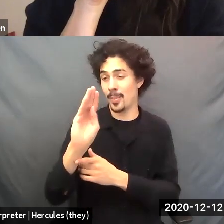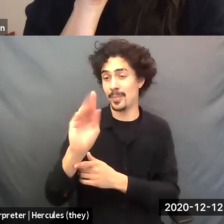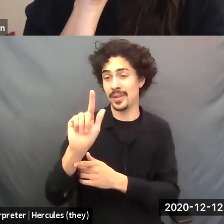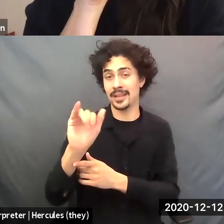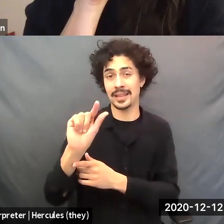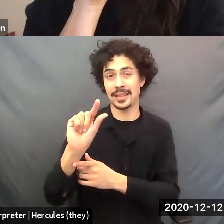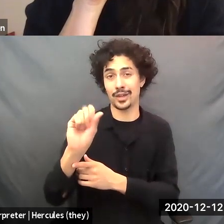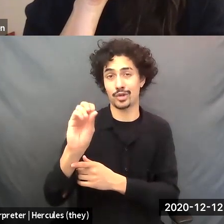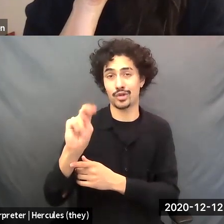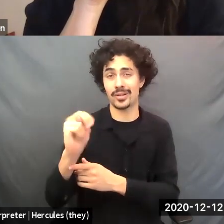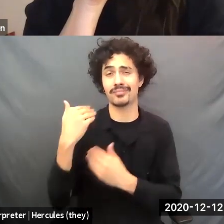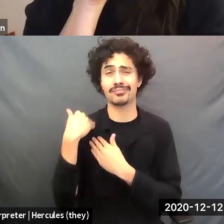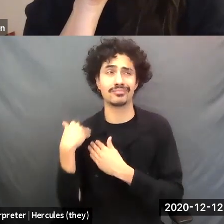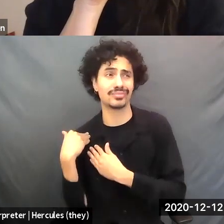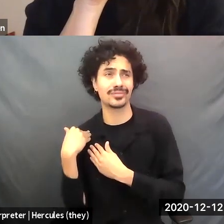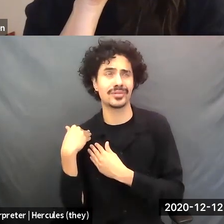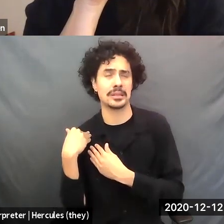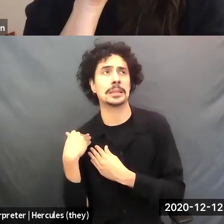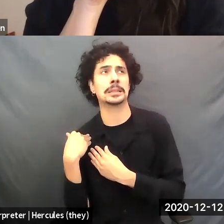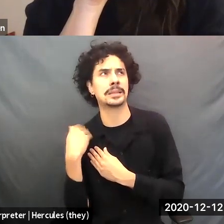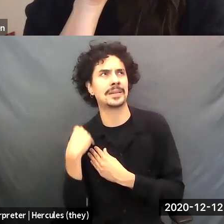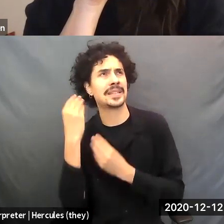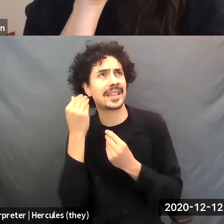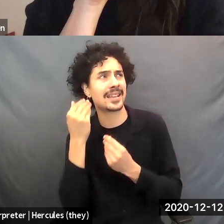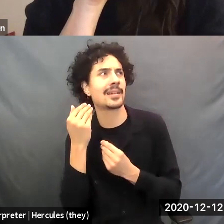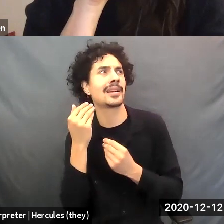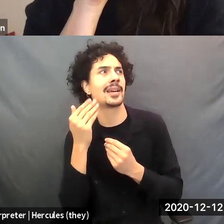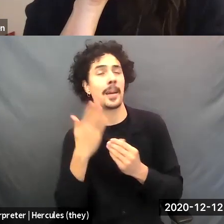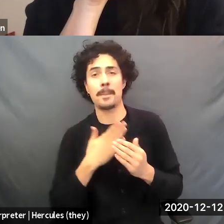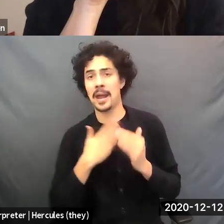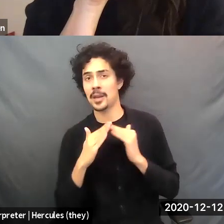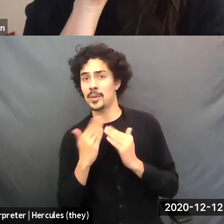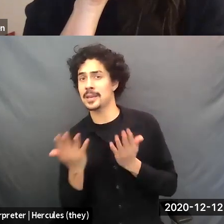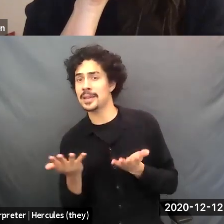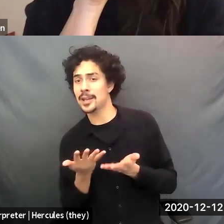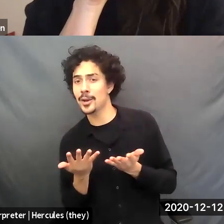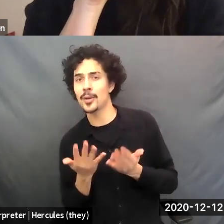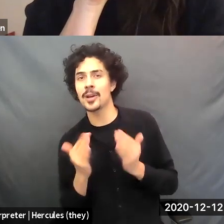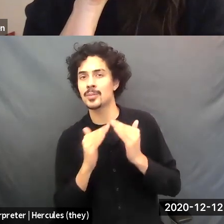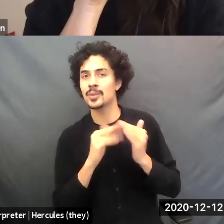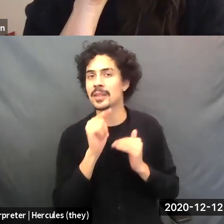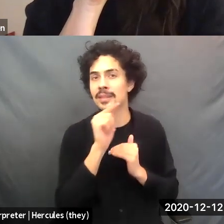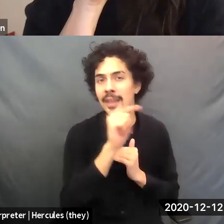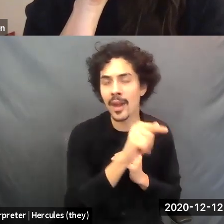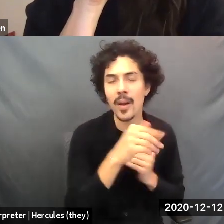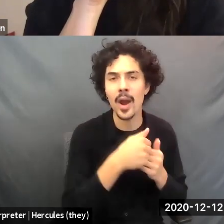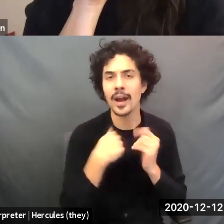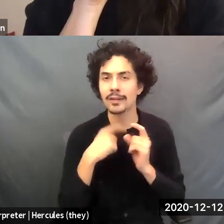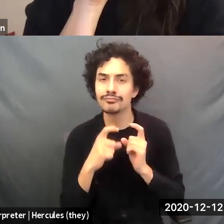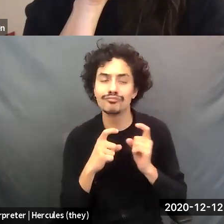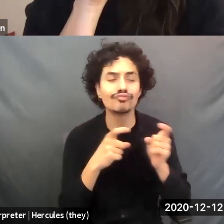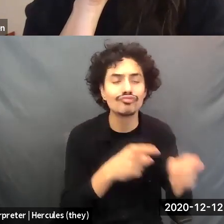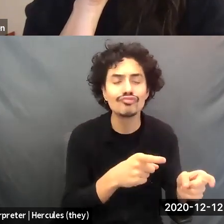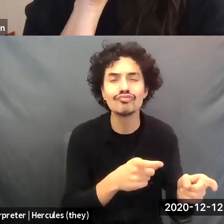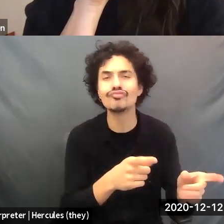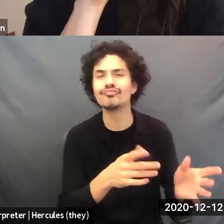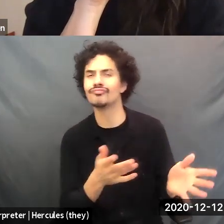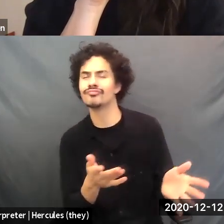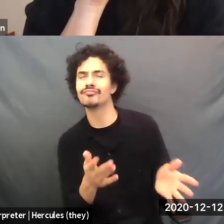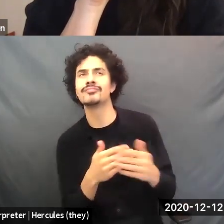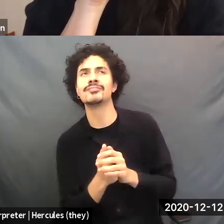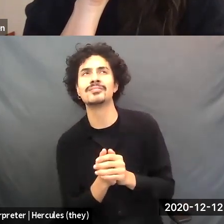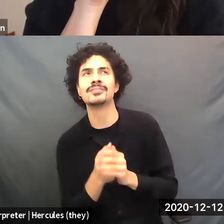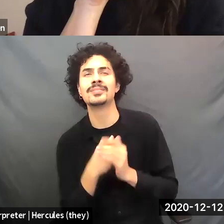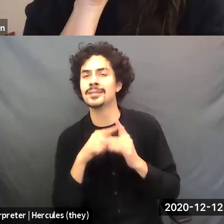multiple ways, including an obligation to the community here, right? How do I participate? How do I contribute? Um, I might think about